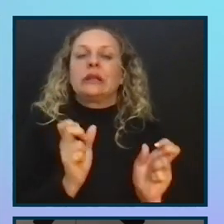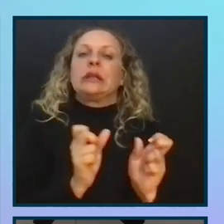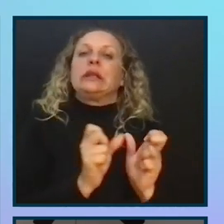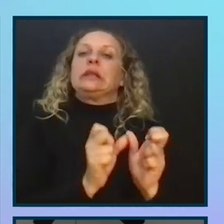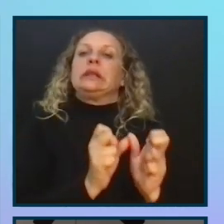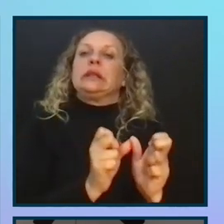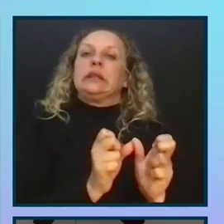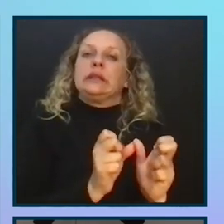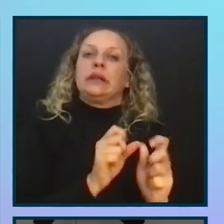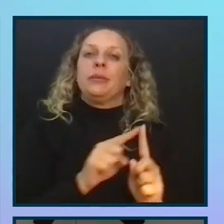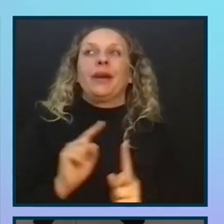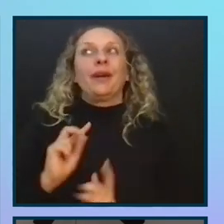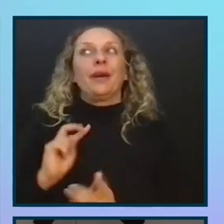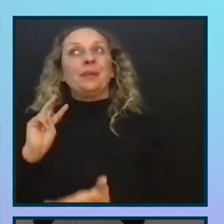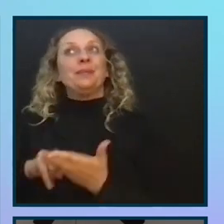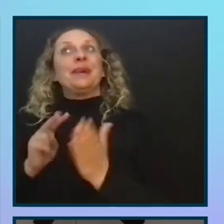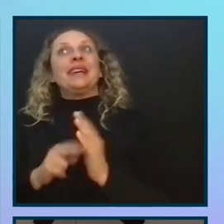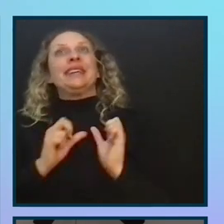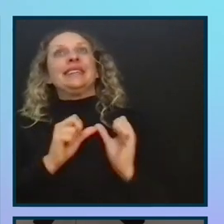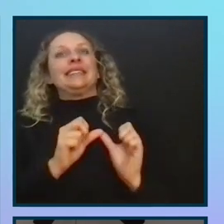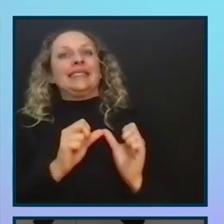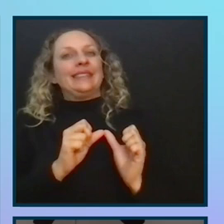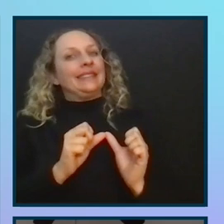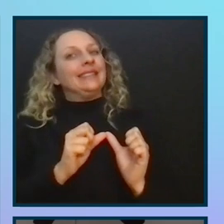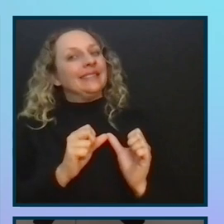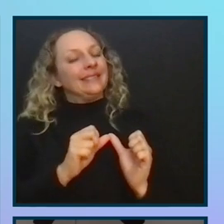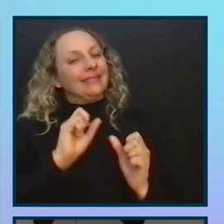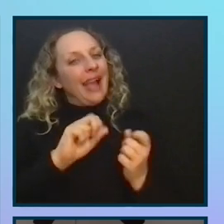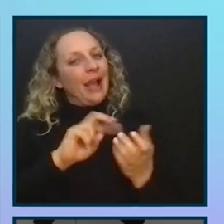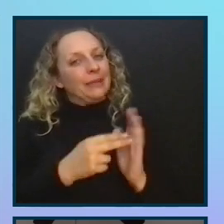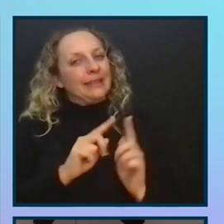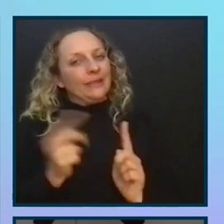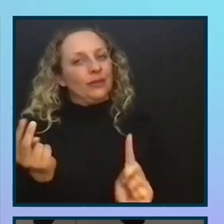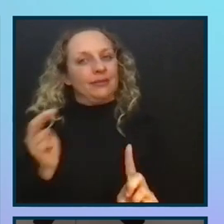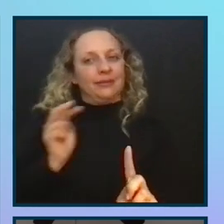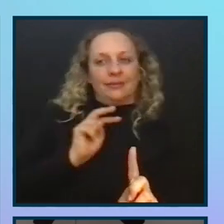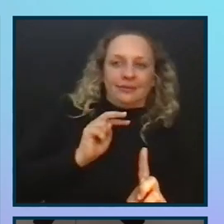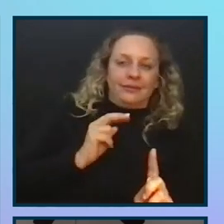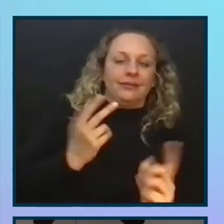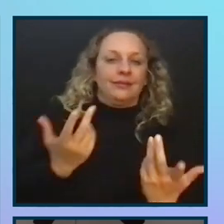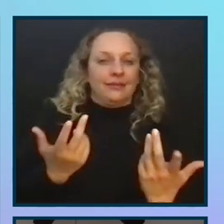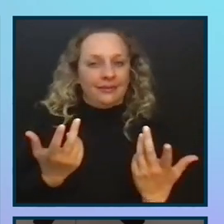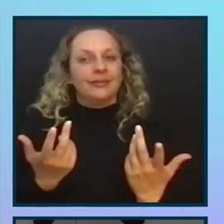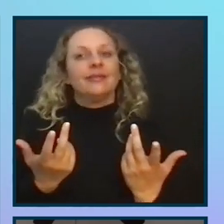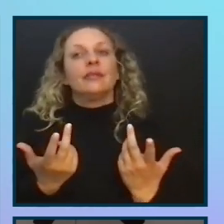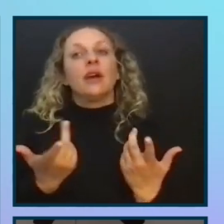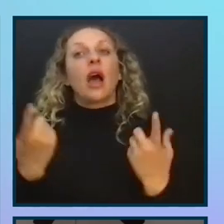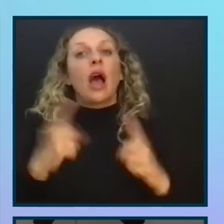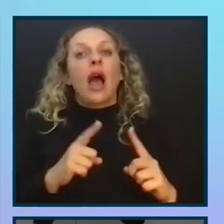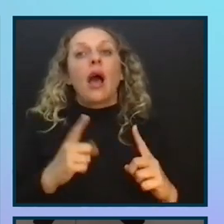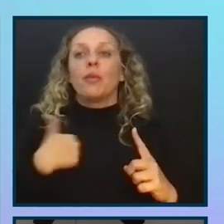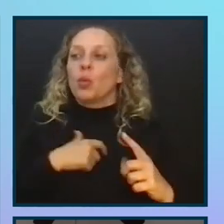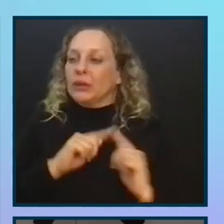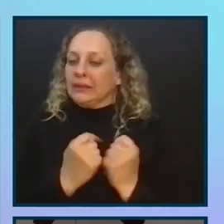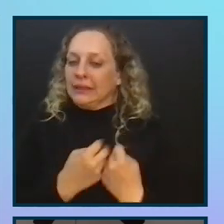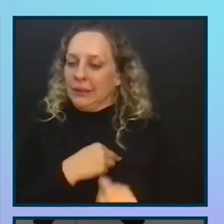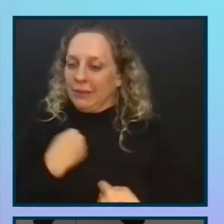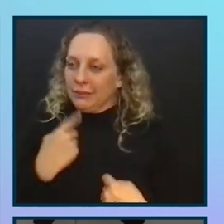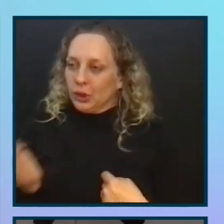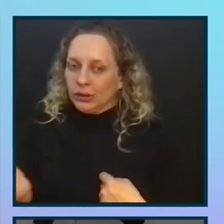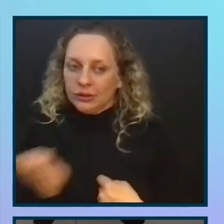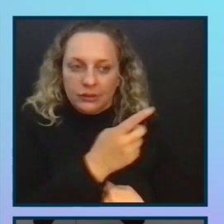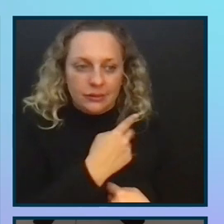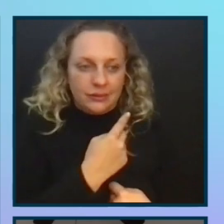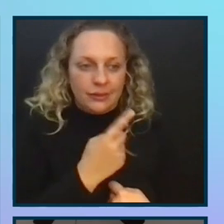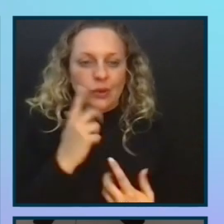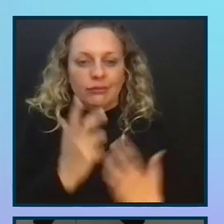without context or definition can end up meaning several things. When that happens, the goals we have as team members end up being